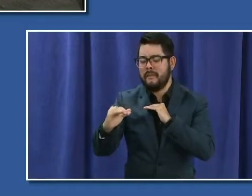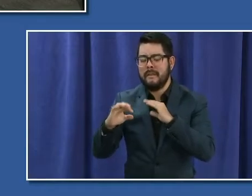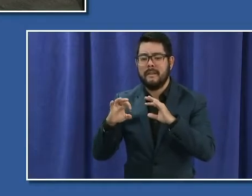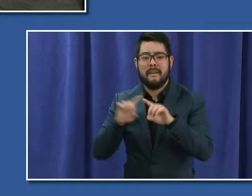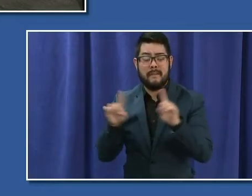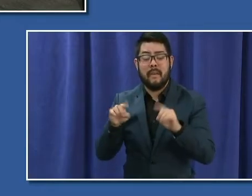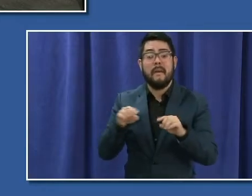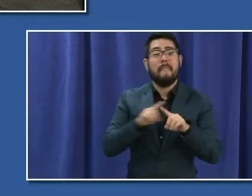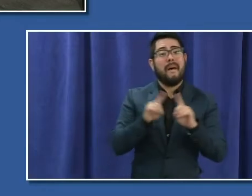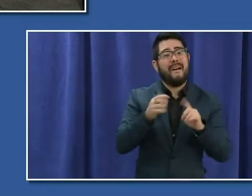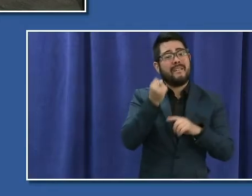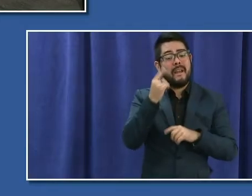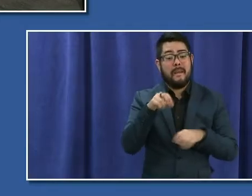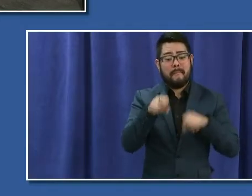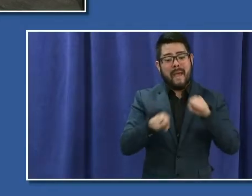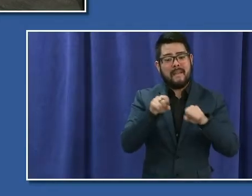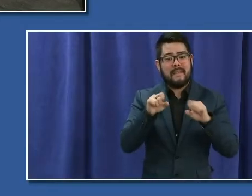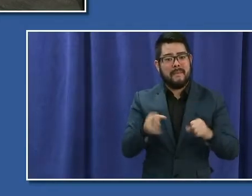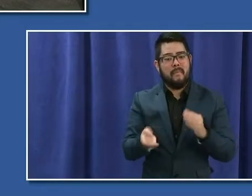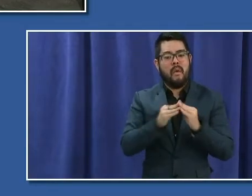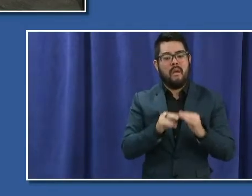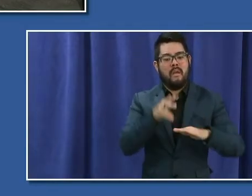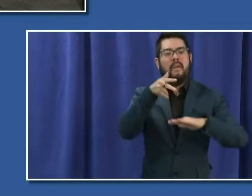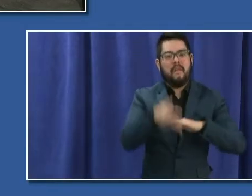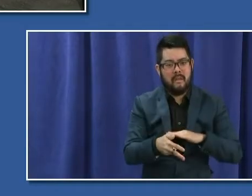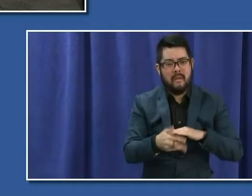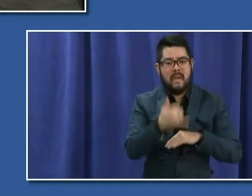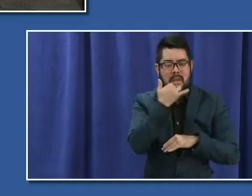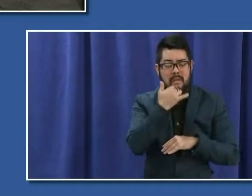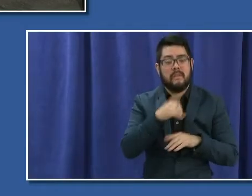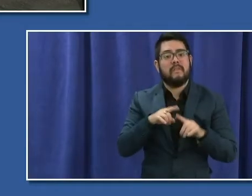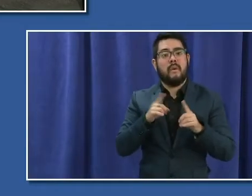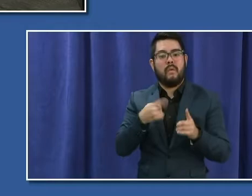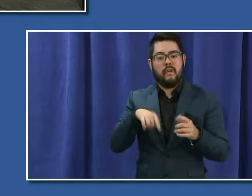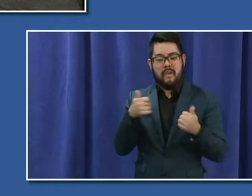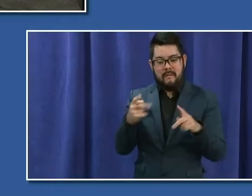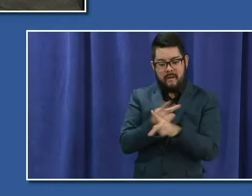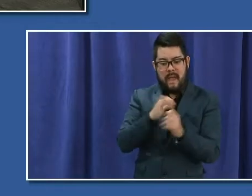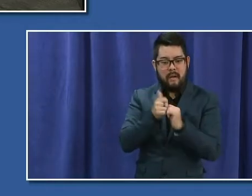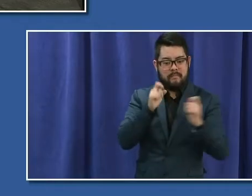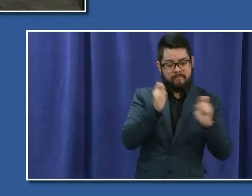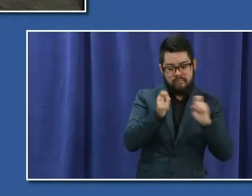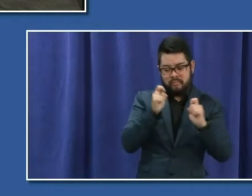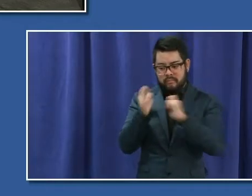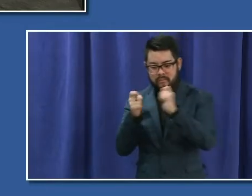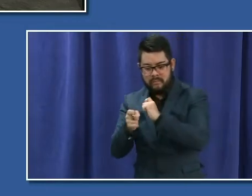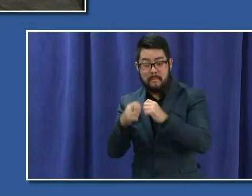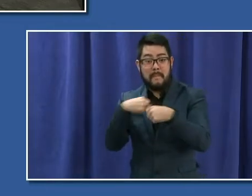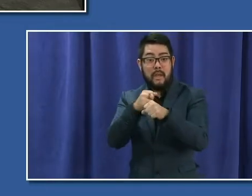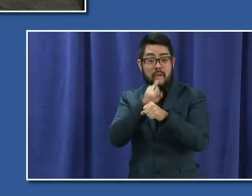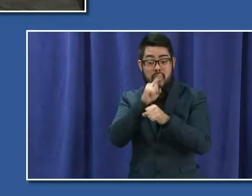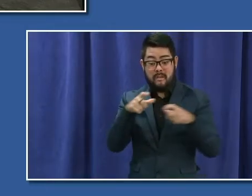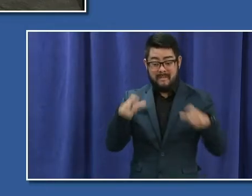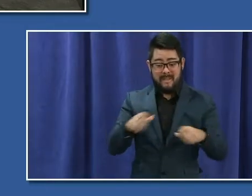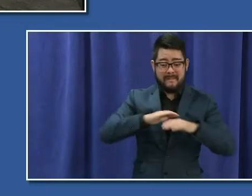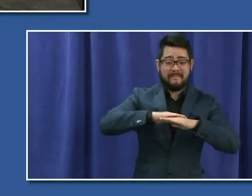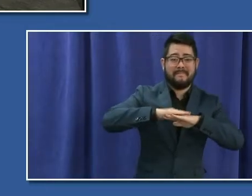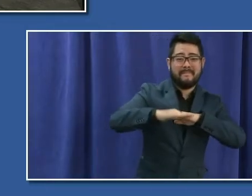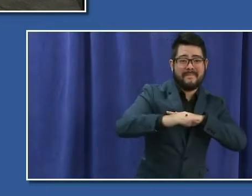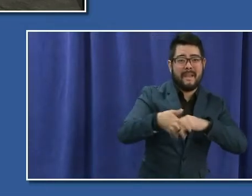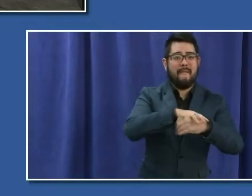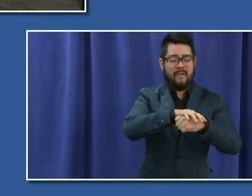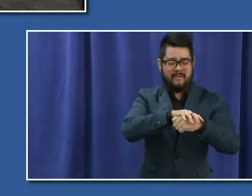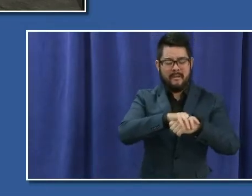are obviously lighter, and so we're working on making adjustments in that way to make sure that the experience is great and safe for everyone.